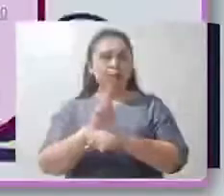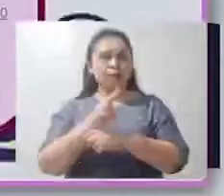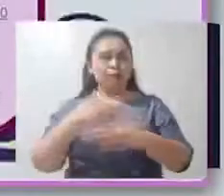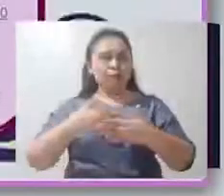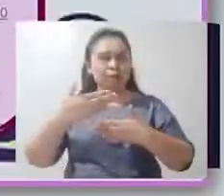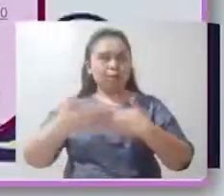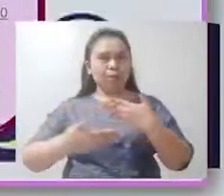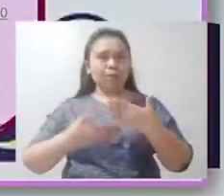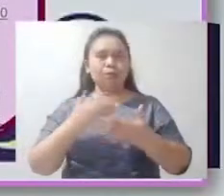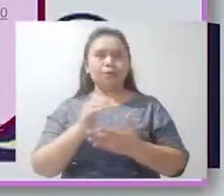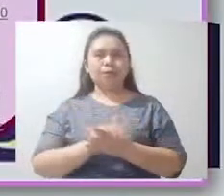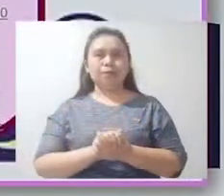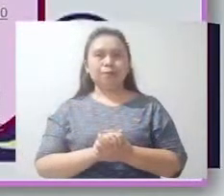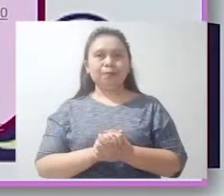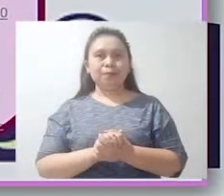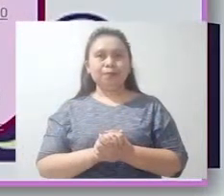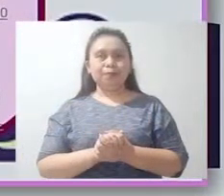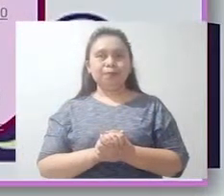episode.